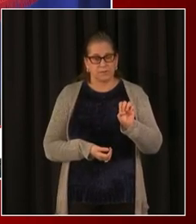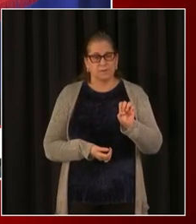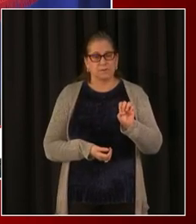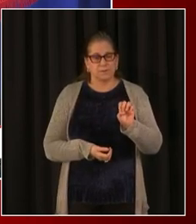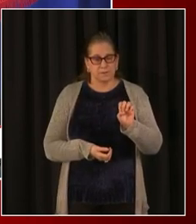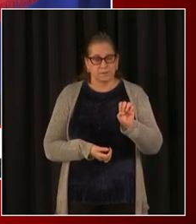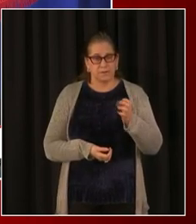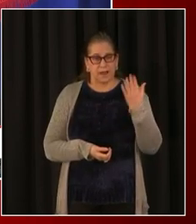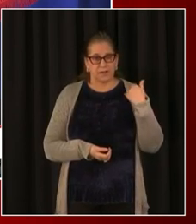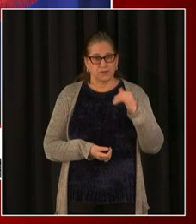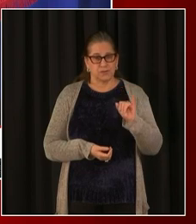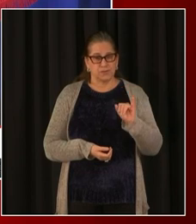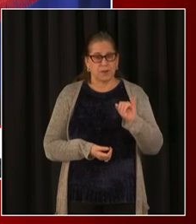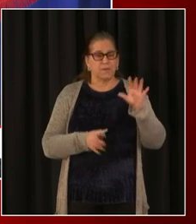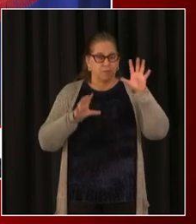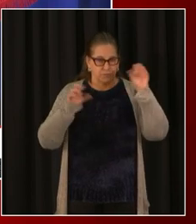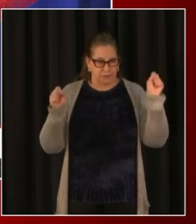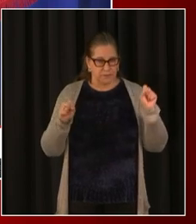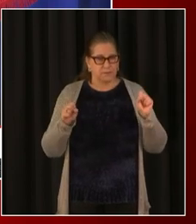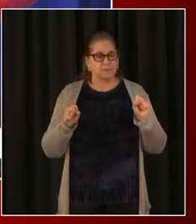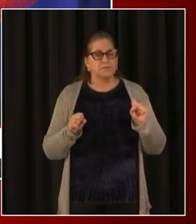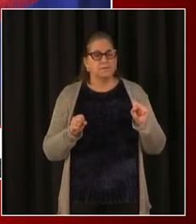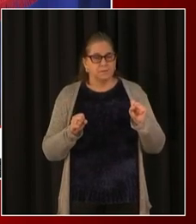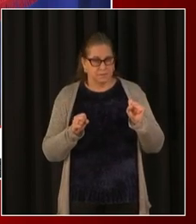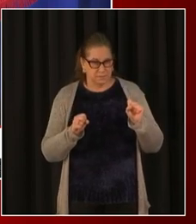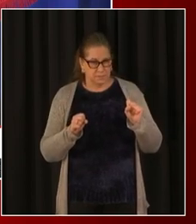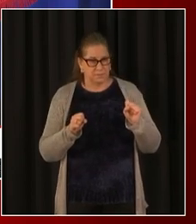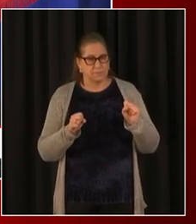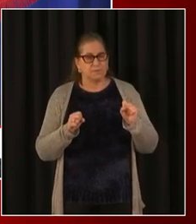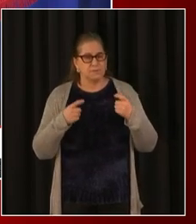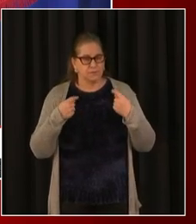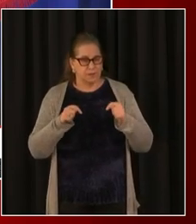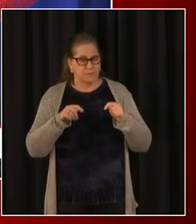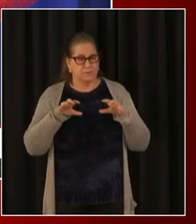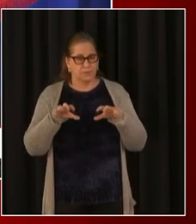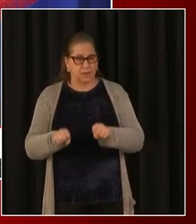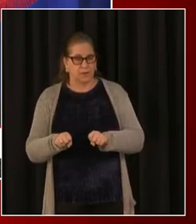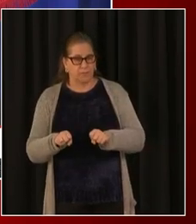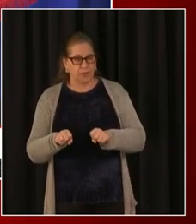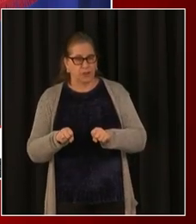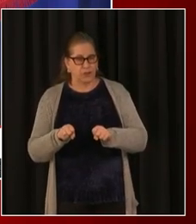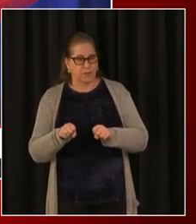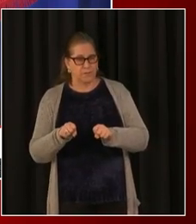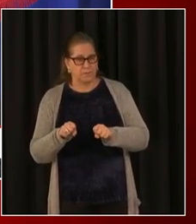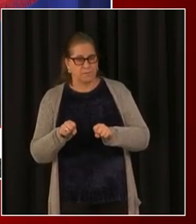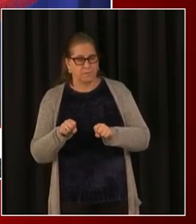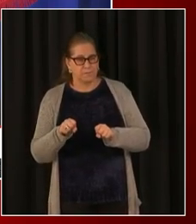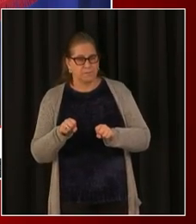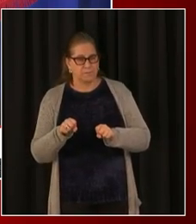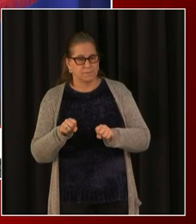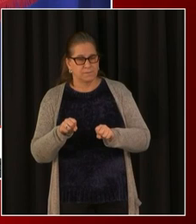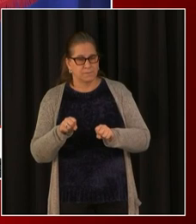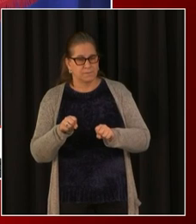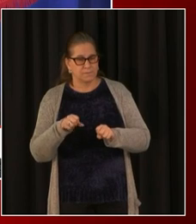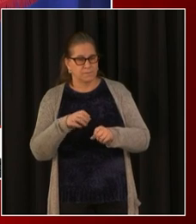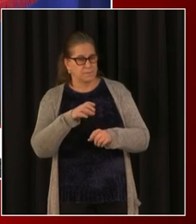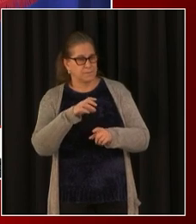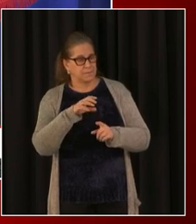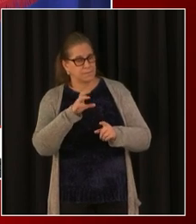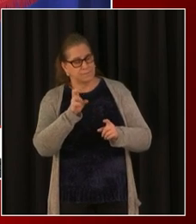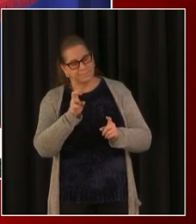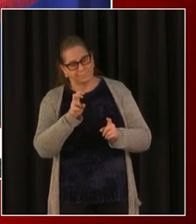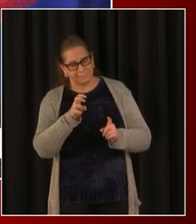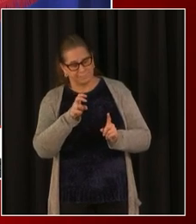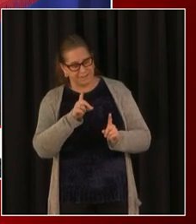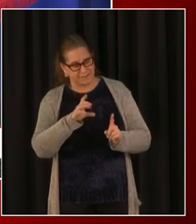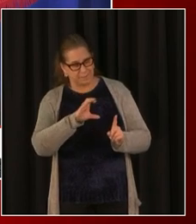about going forward, I mean, the idea that there would not be First Amendment activity coming from the Department of Interior and denying